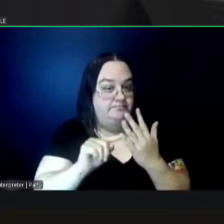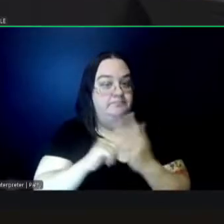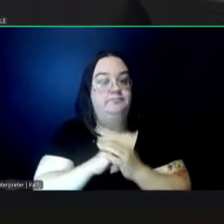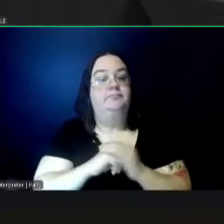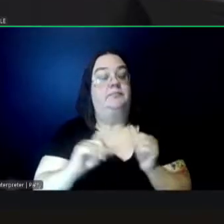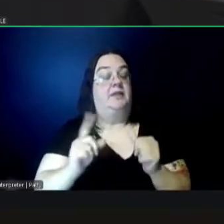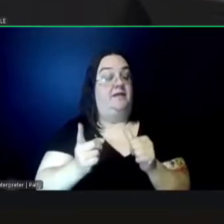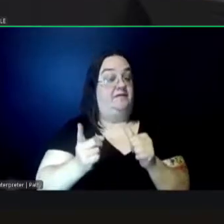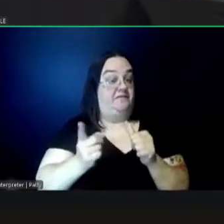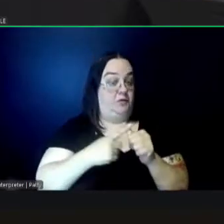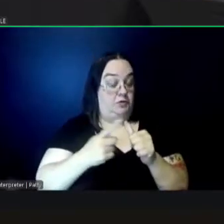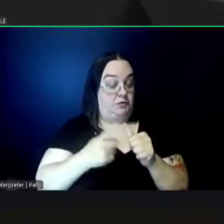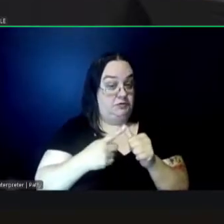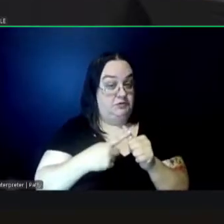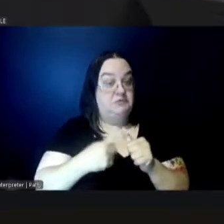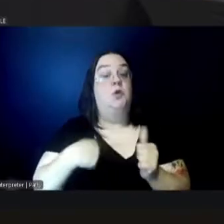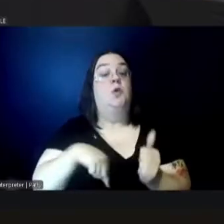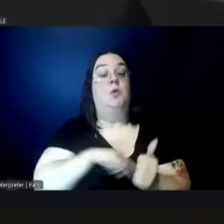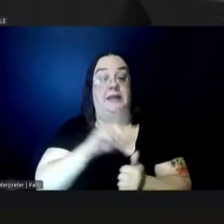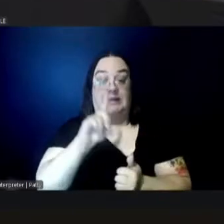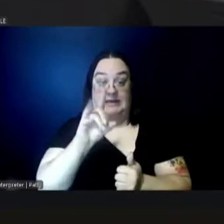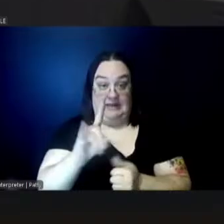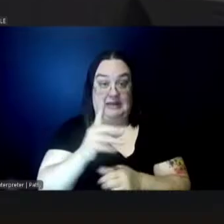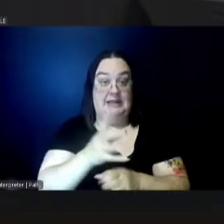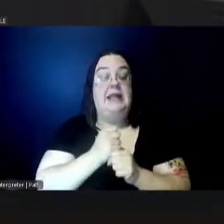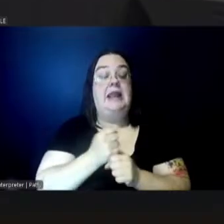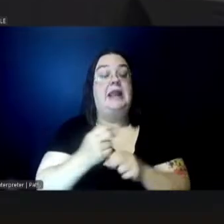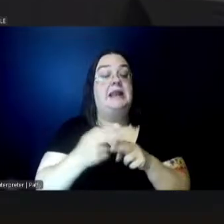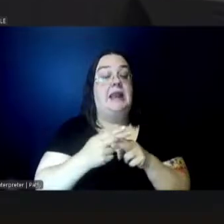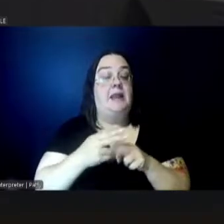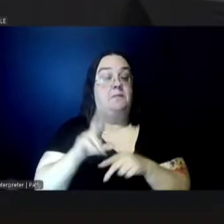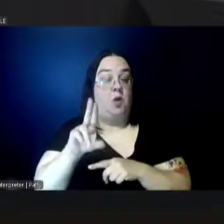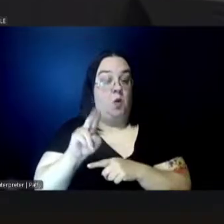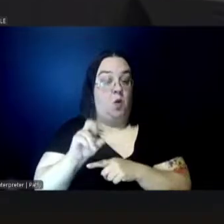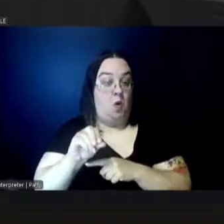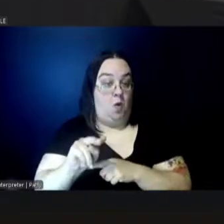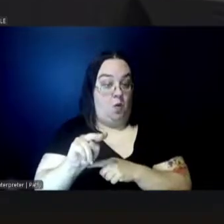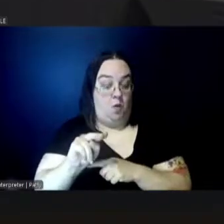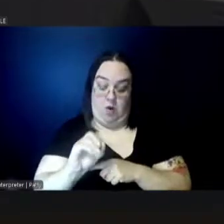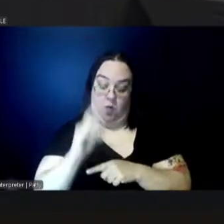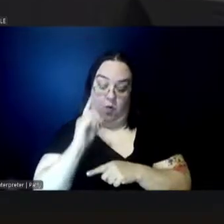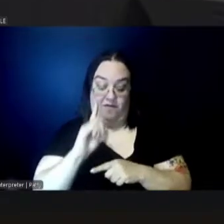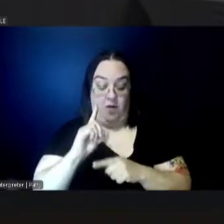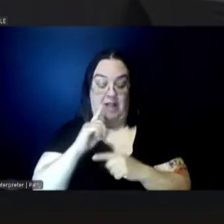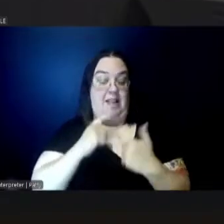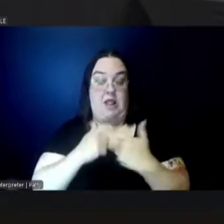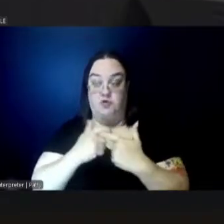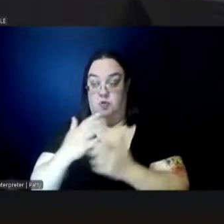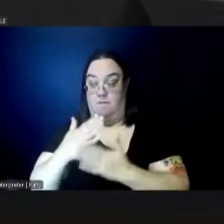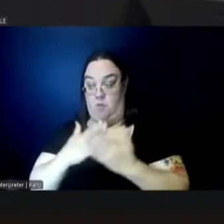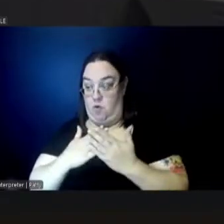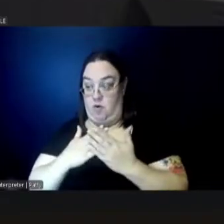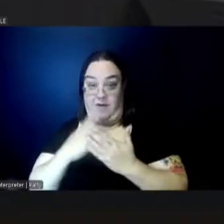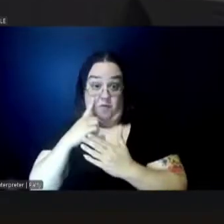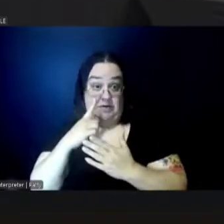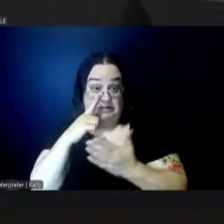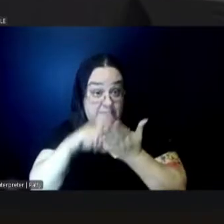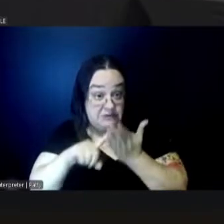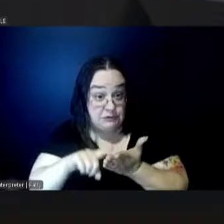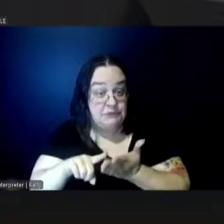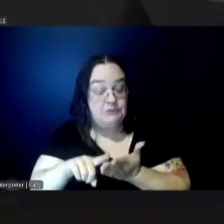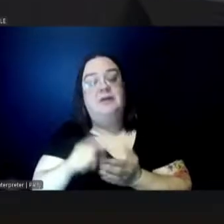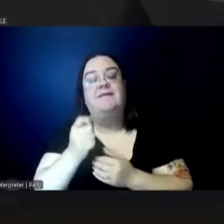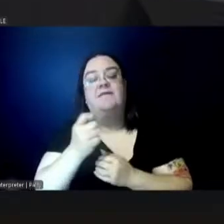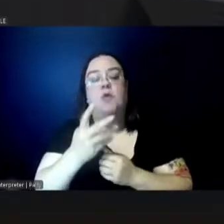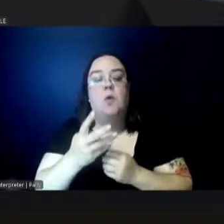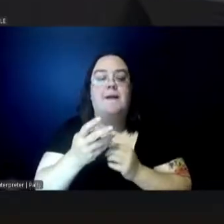first is we did receive a temporary UNO for the electrical portion of the inspections. A couple of minor